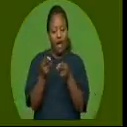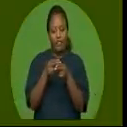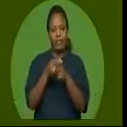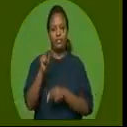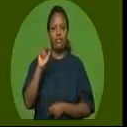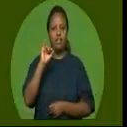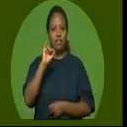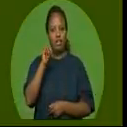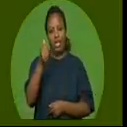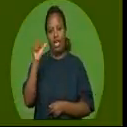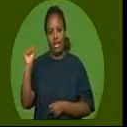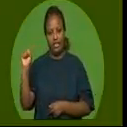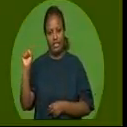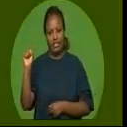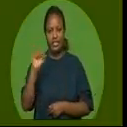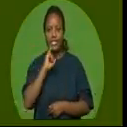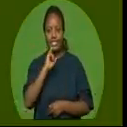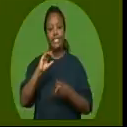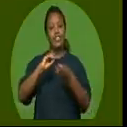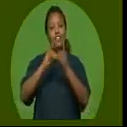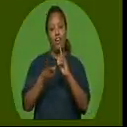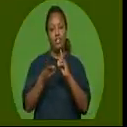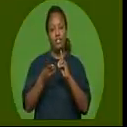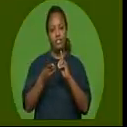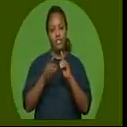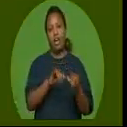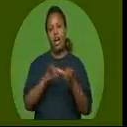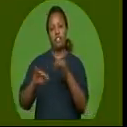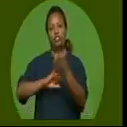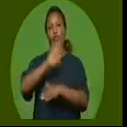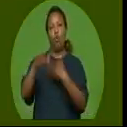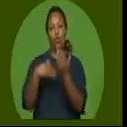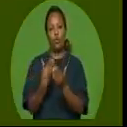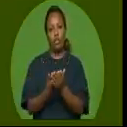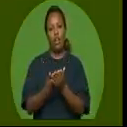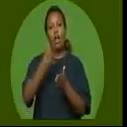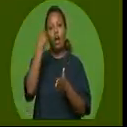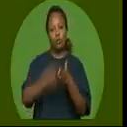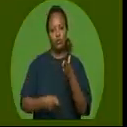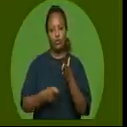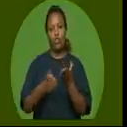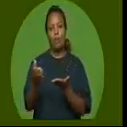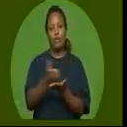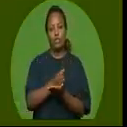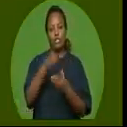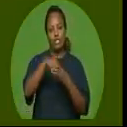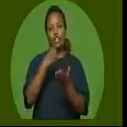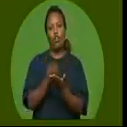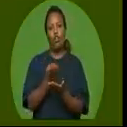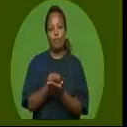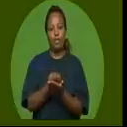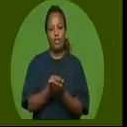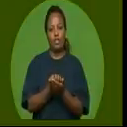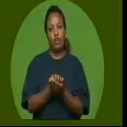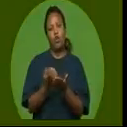supply, abbreviated as AS, is defined as the total output that producers in